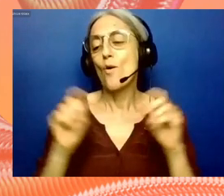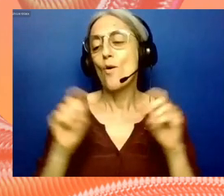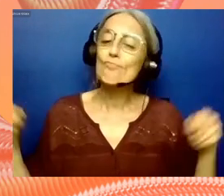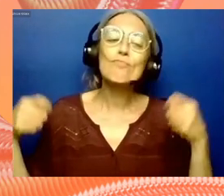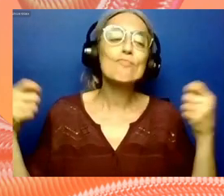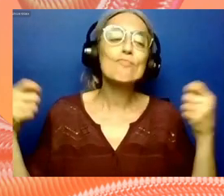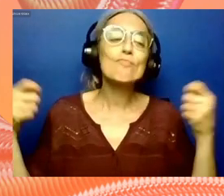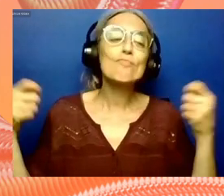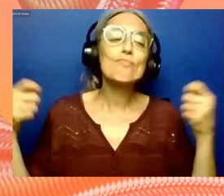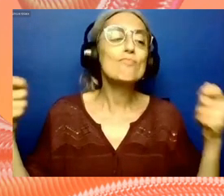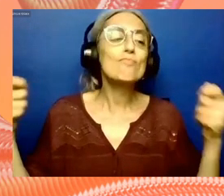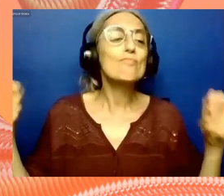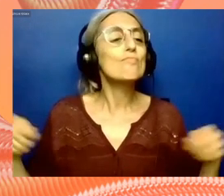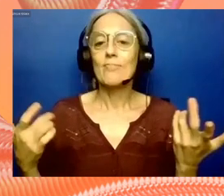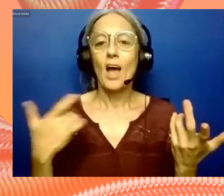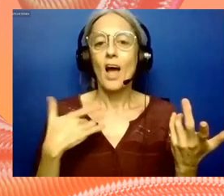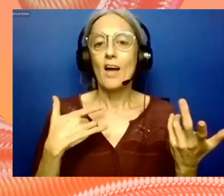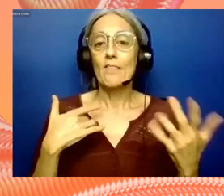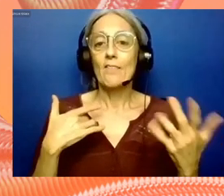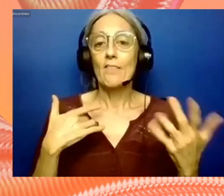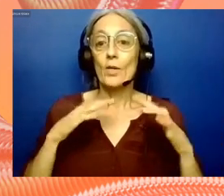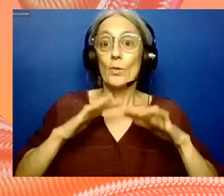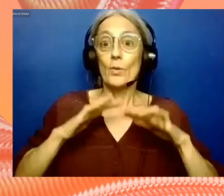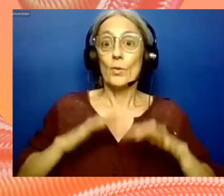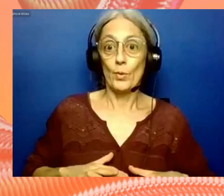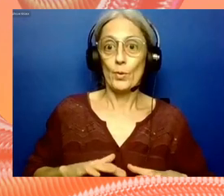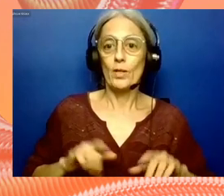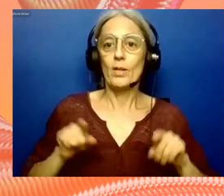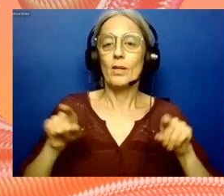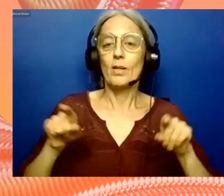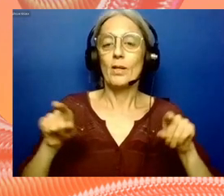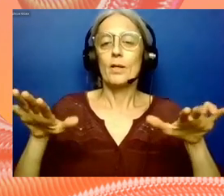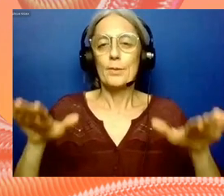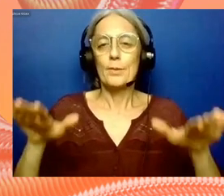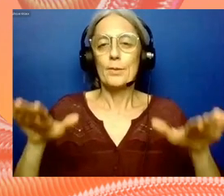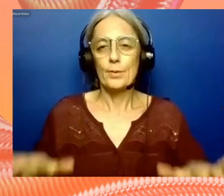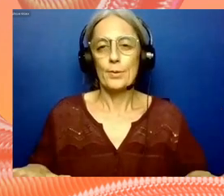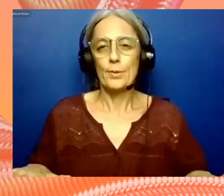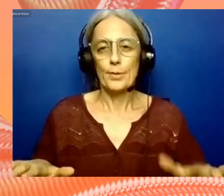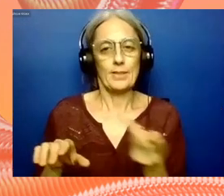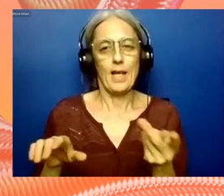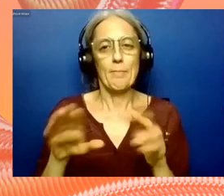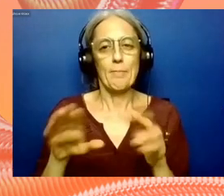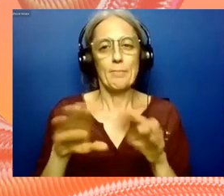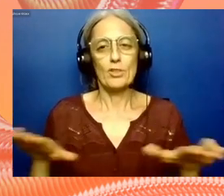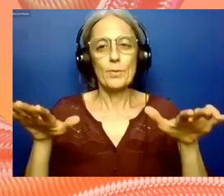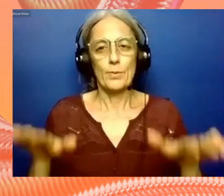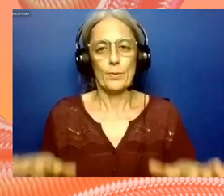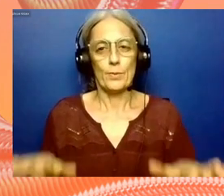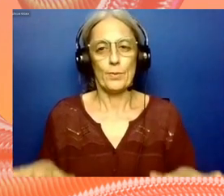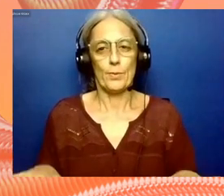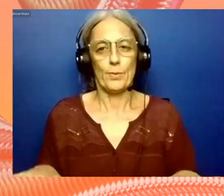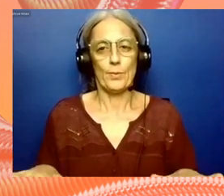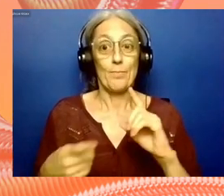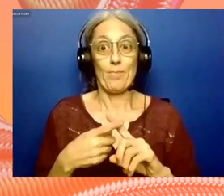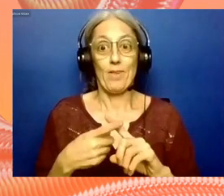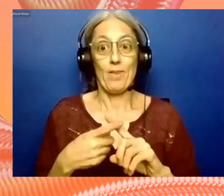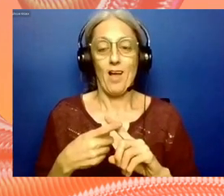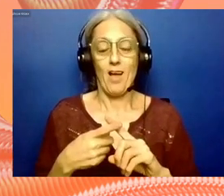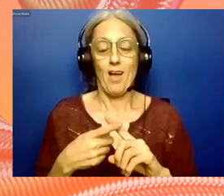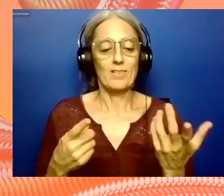it's like, and it also requires me to just like not be up here, you know, it's like any